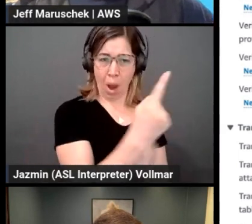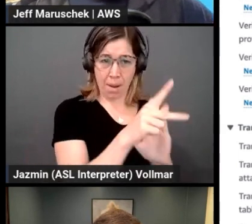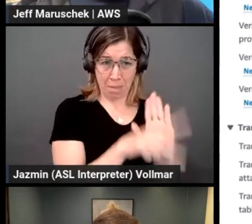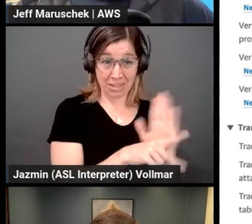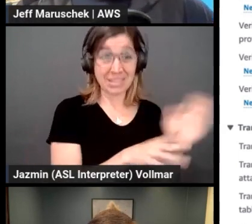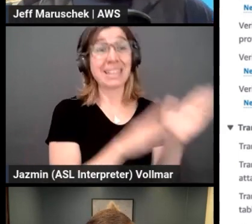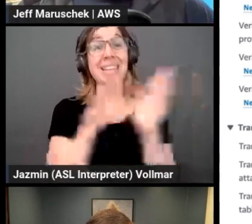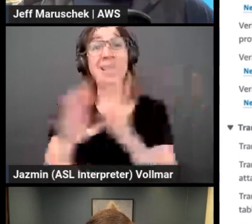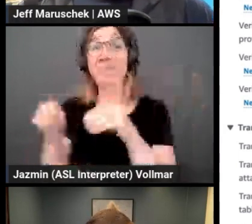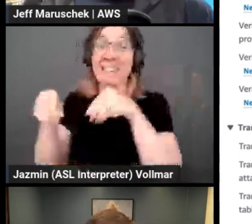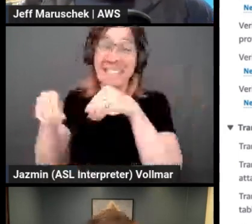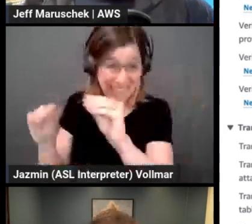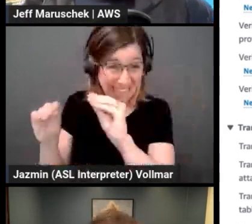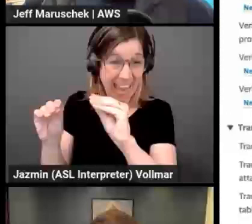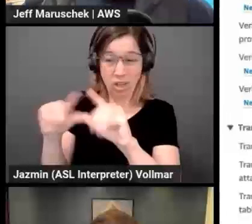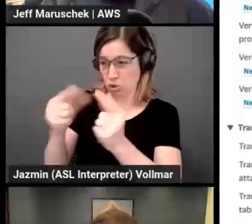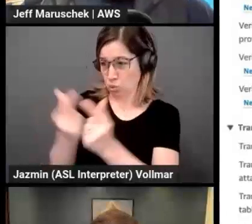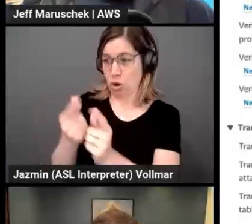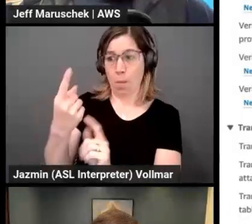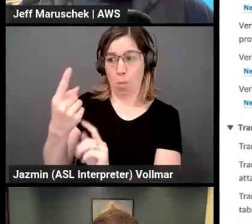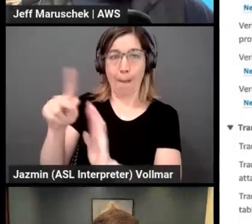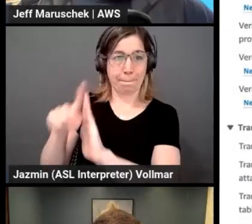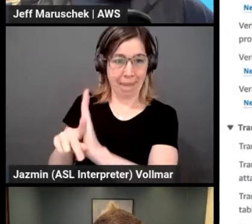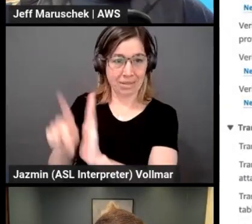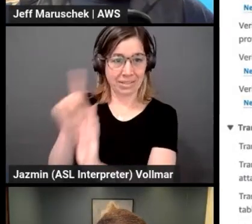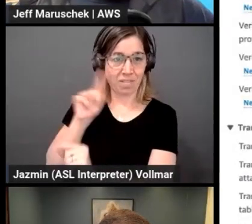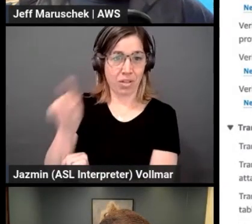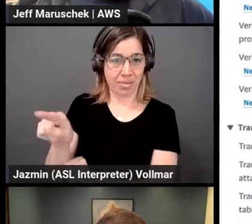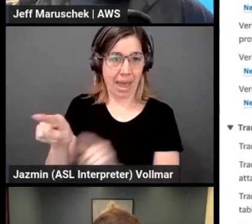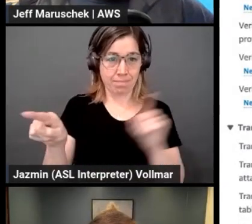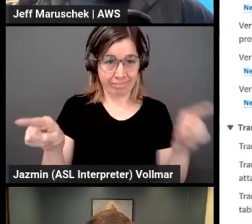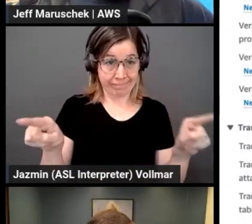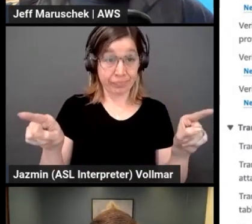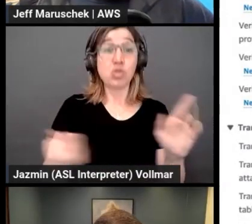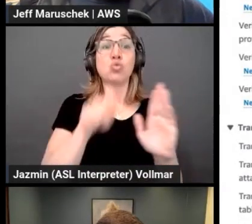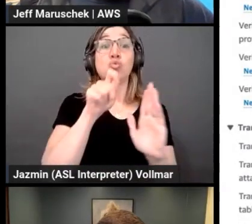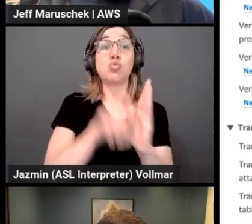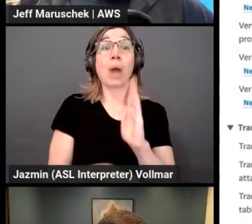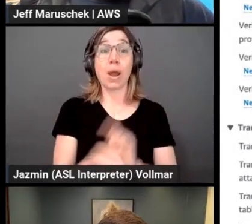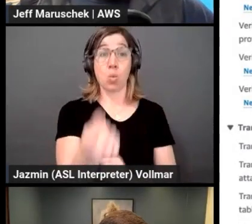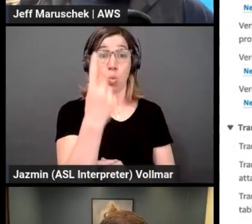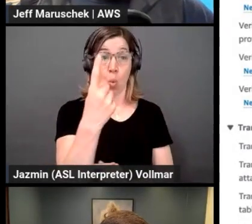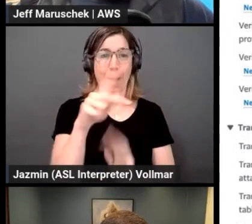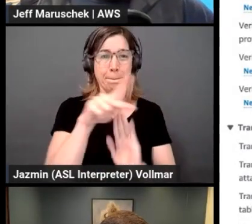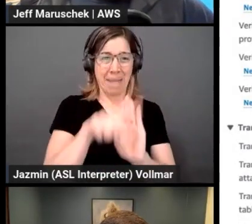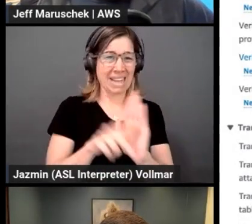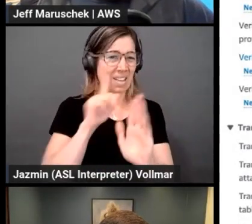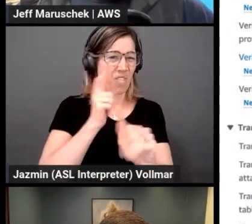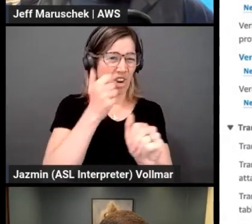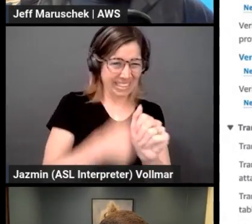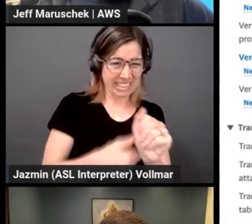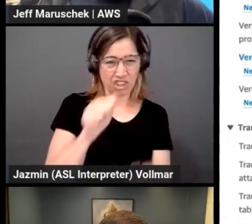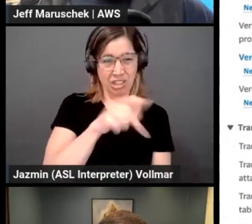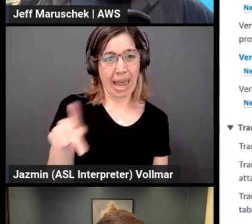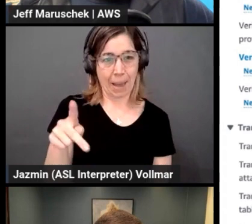that's going to have a single policy for the sales group, in order to write a single policy for all those different applications.